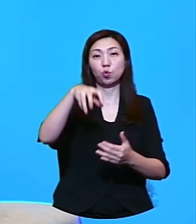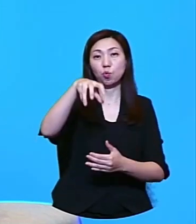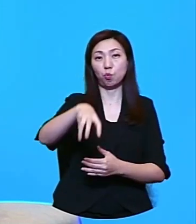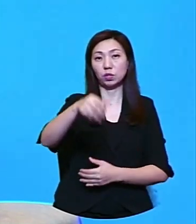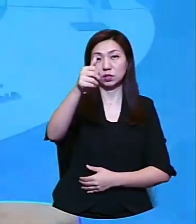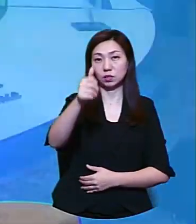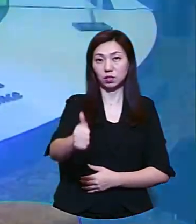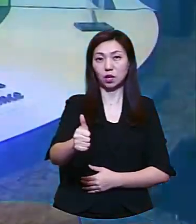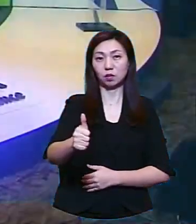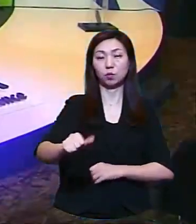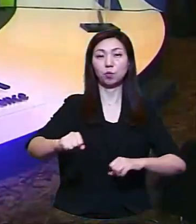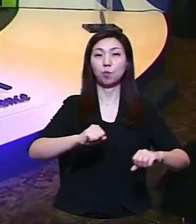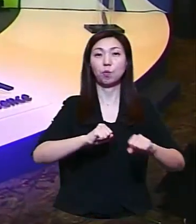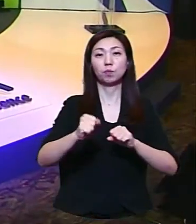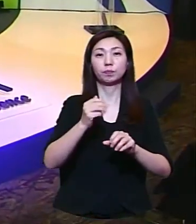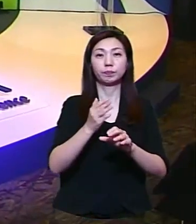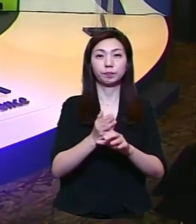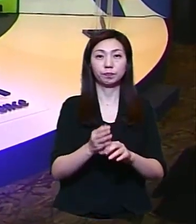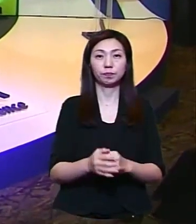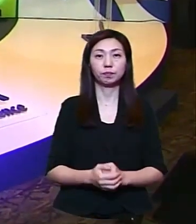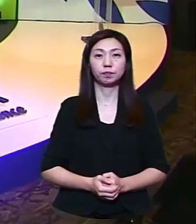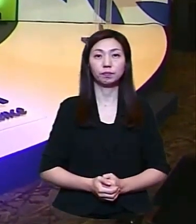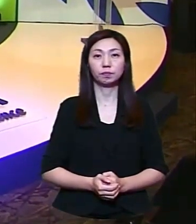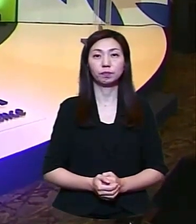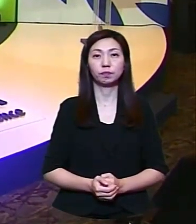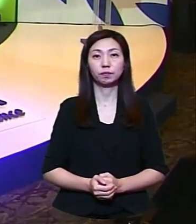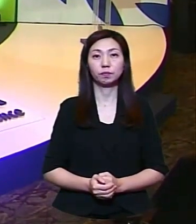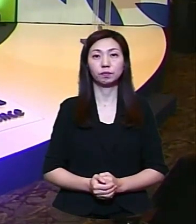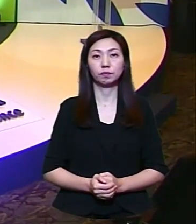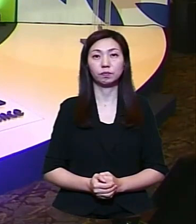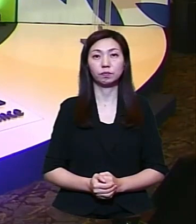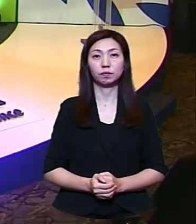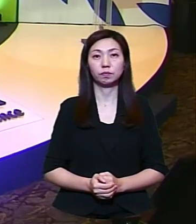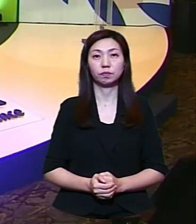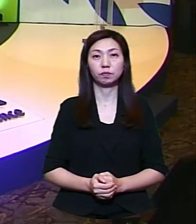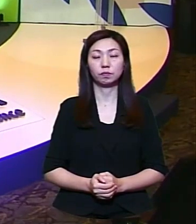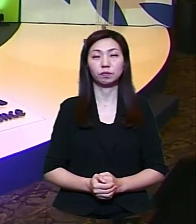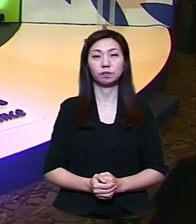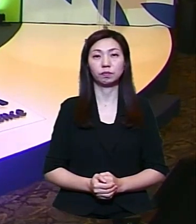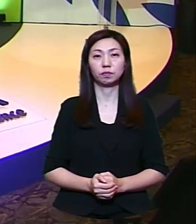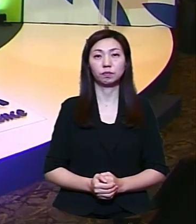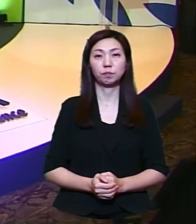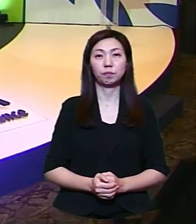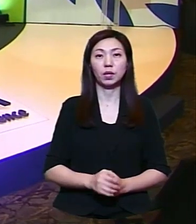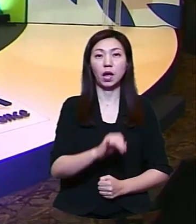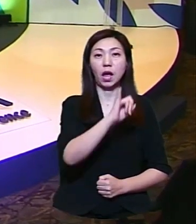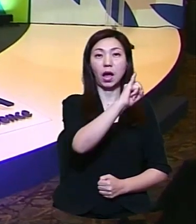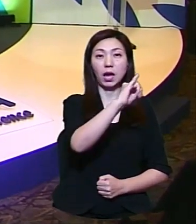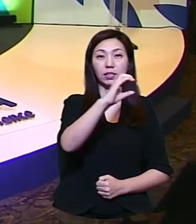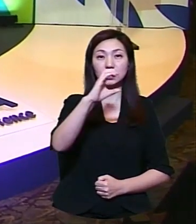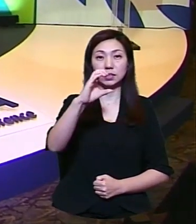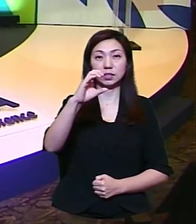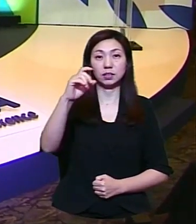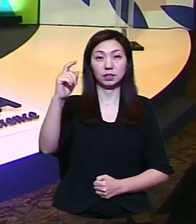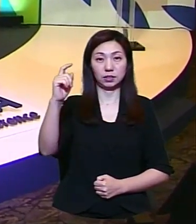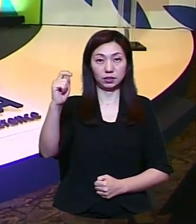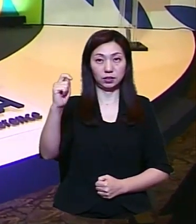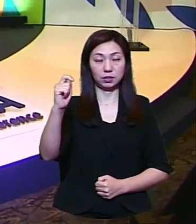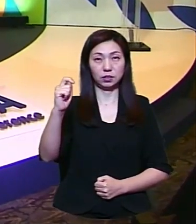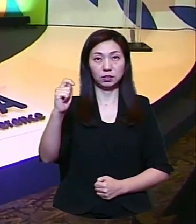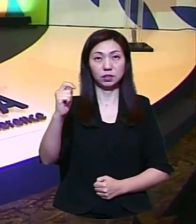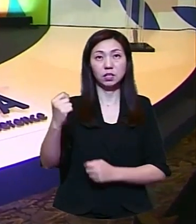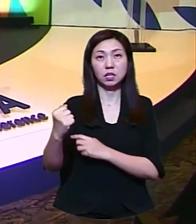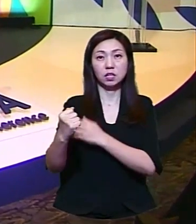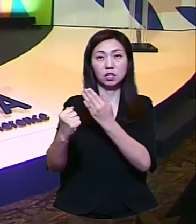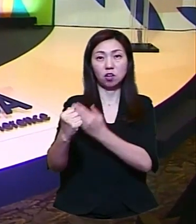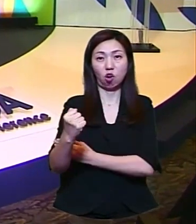Development. We are a specialized ICT capacity building institution under UN, Asia, and the